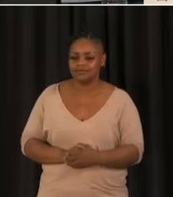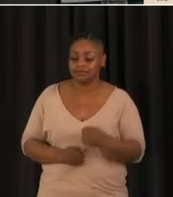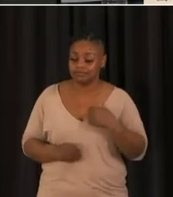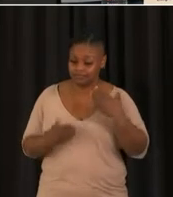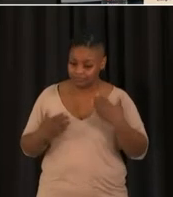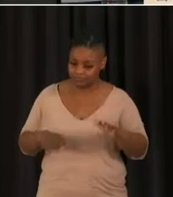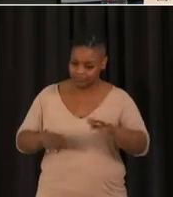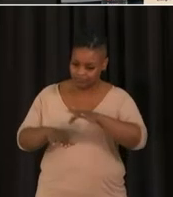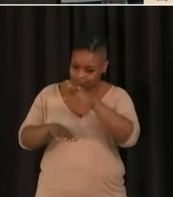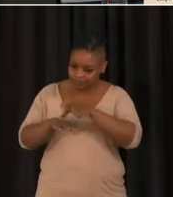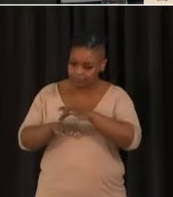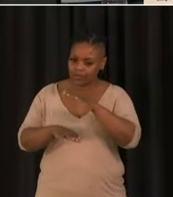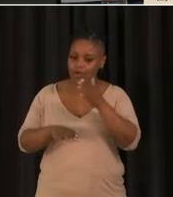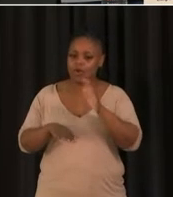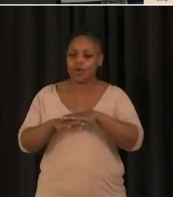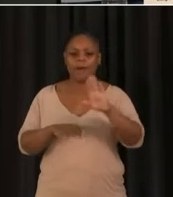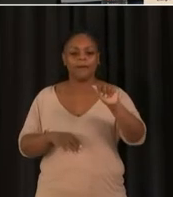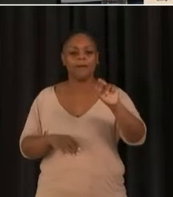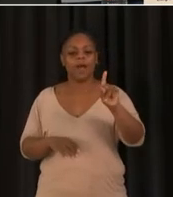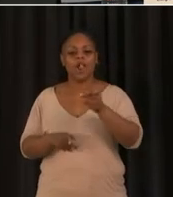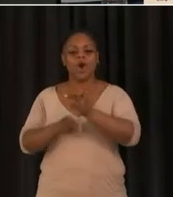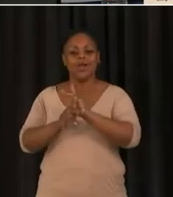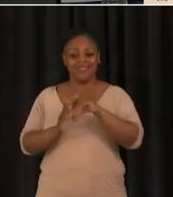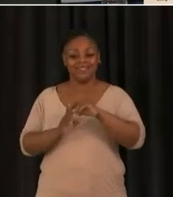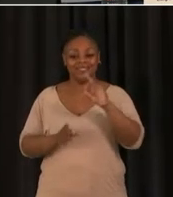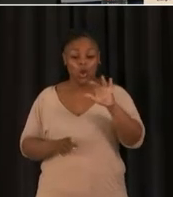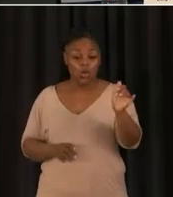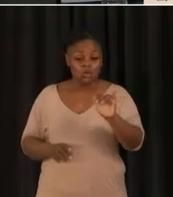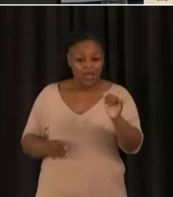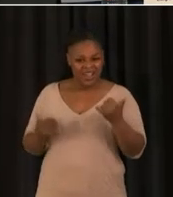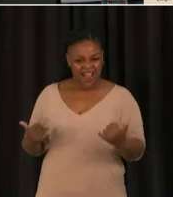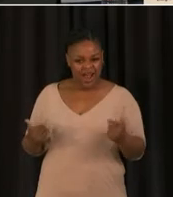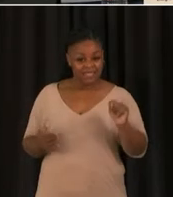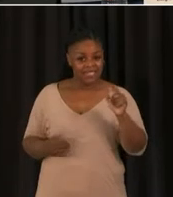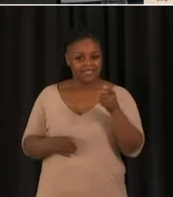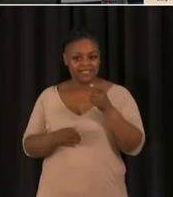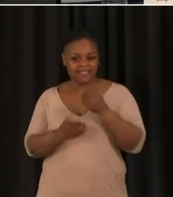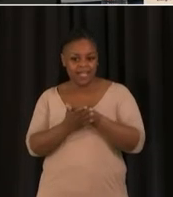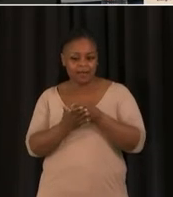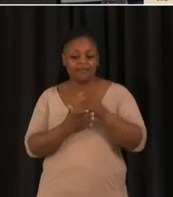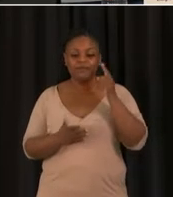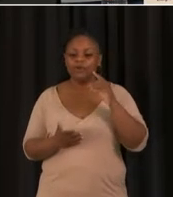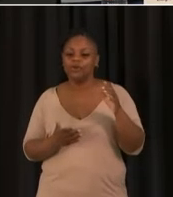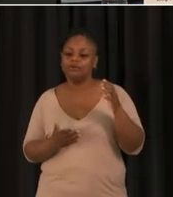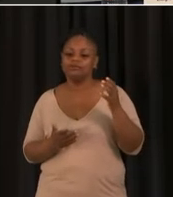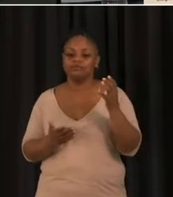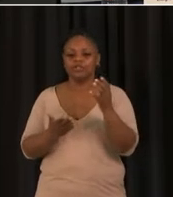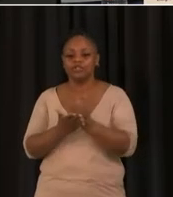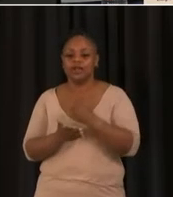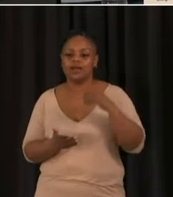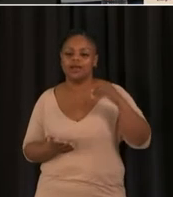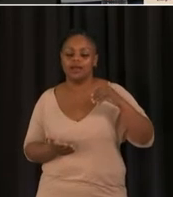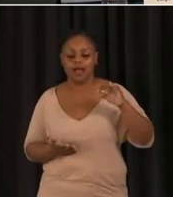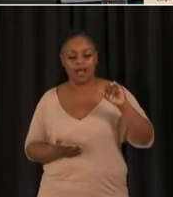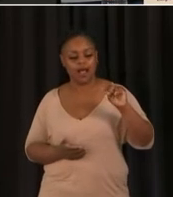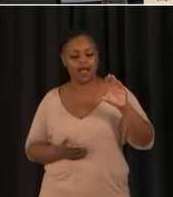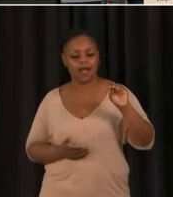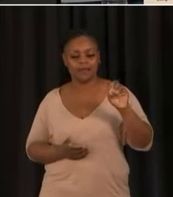finances and who they can talk to. So we do have a number of programs where we're trying to establish and additionally create more